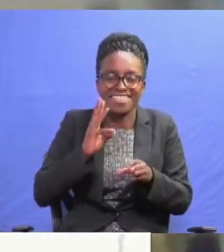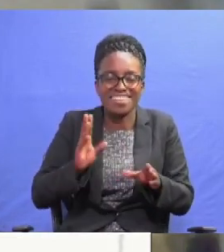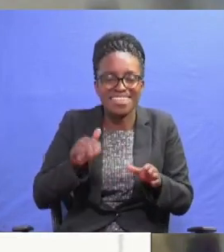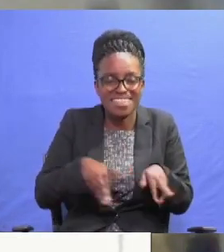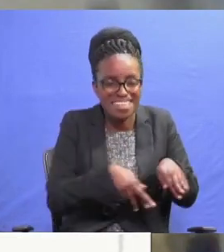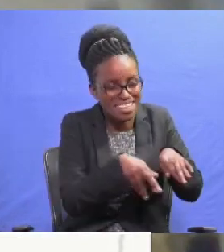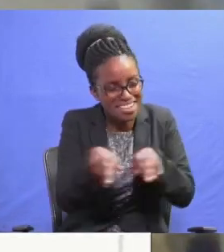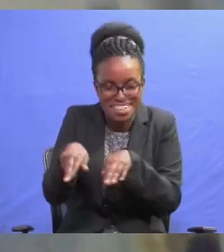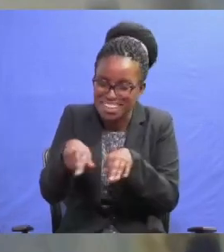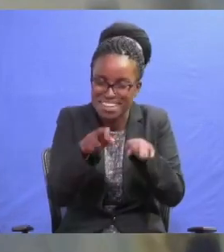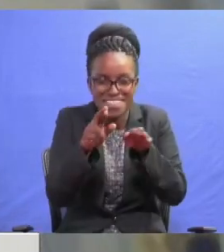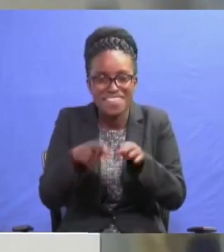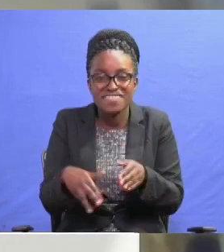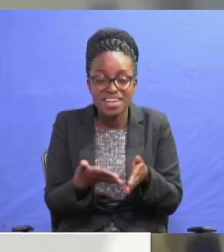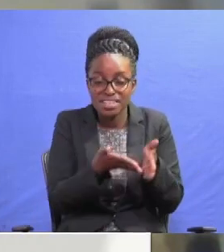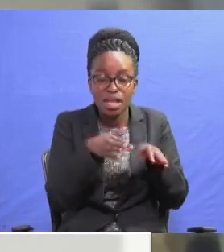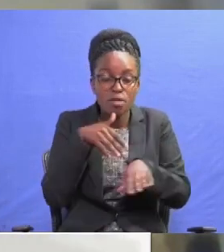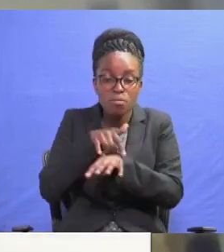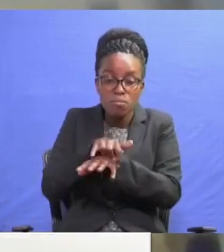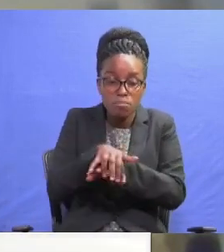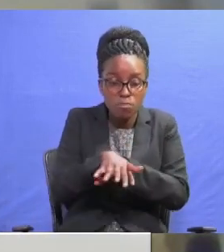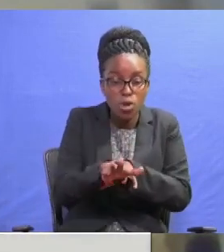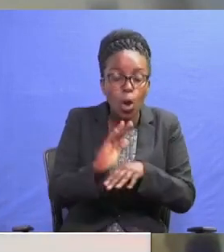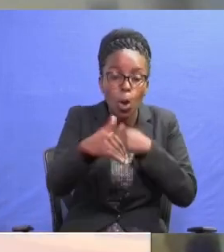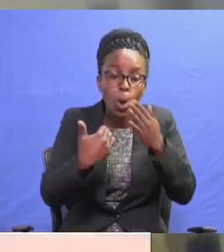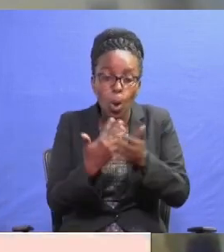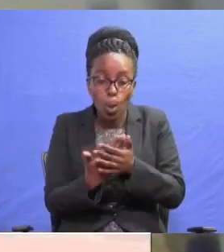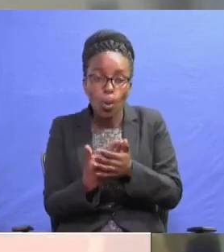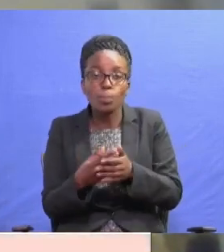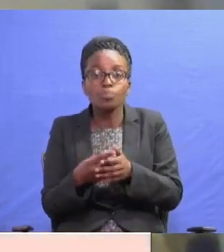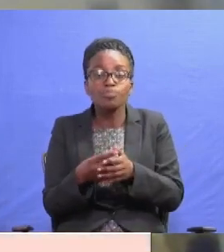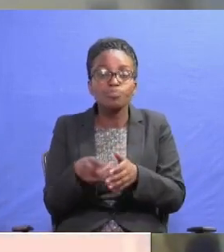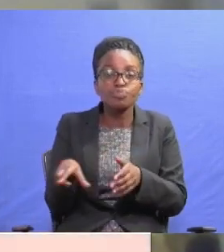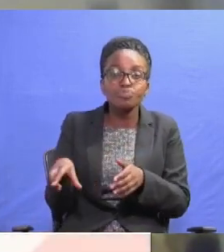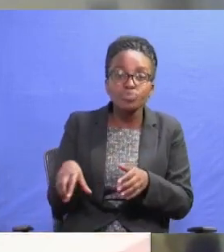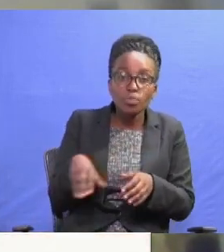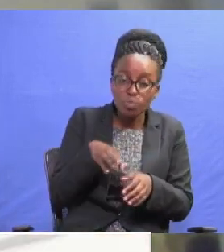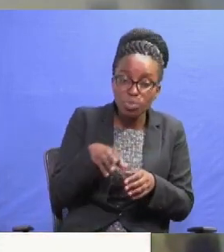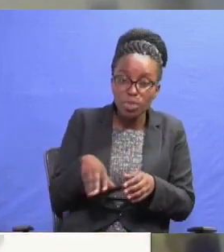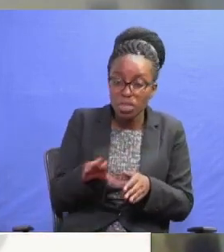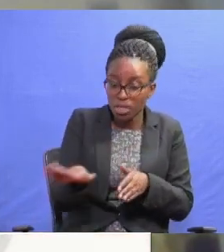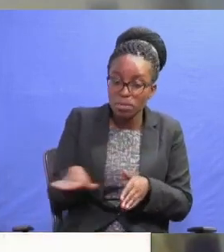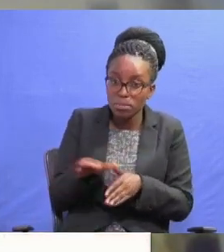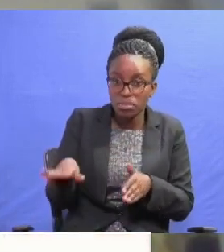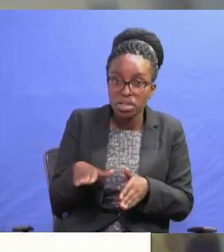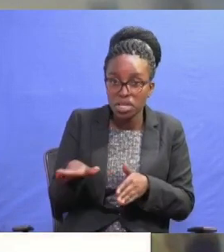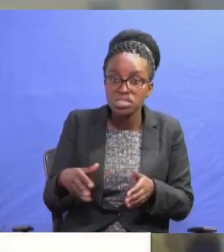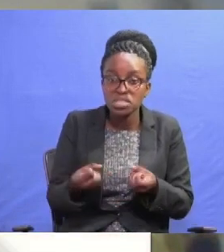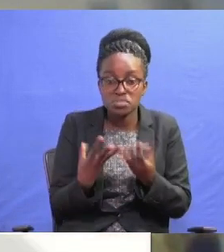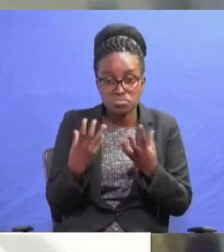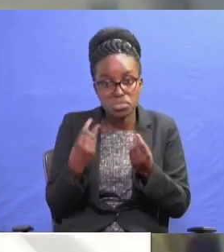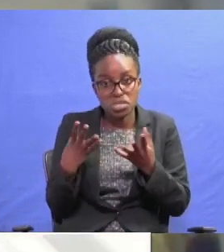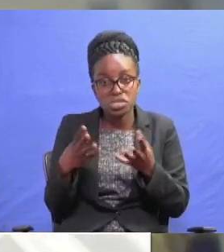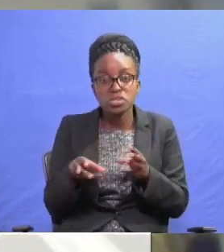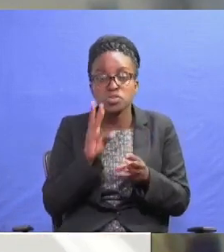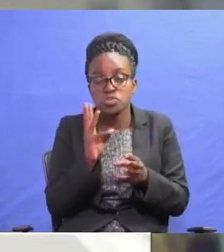of the channels we have created them ourselves, like in urban centers. We have created drainage lines to cause the water to move